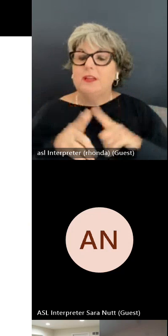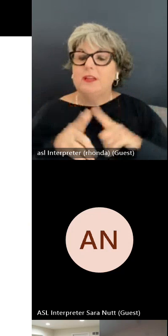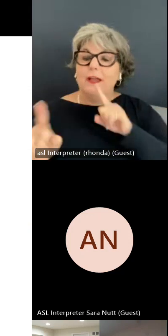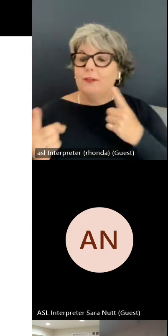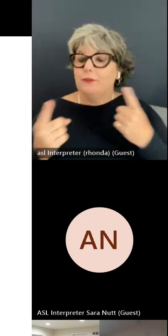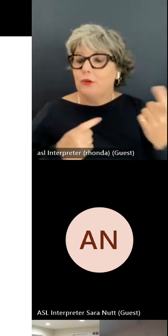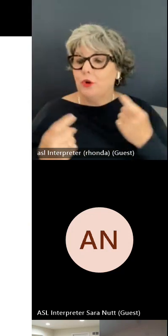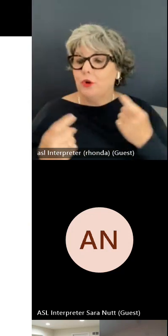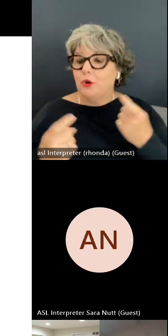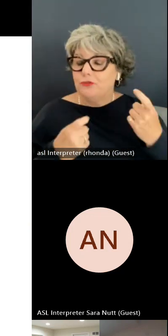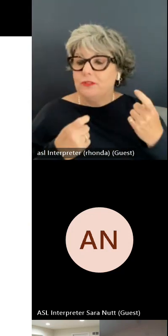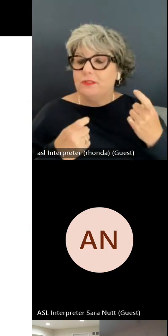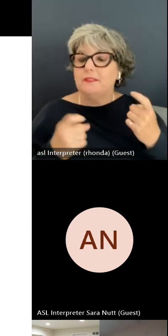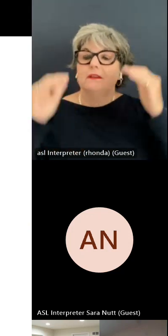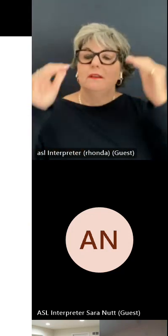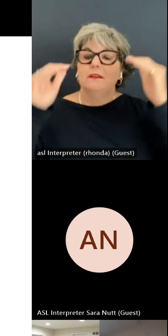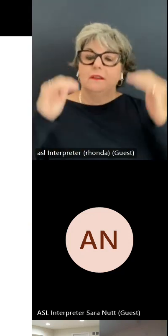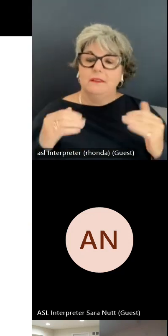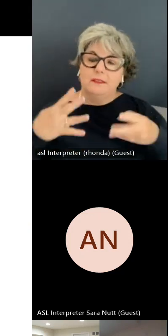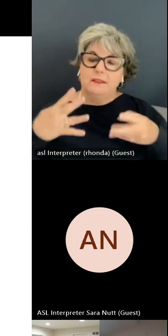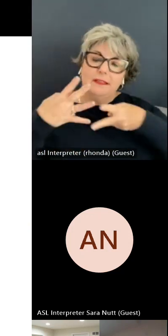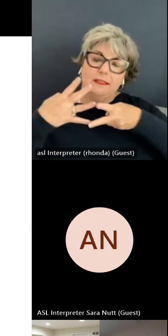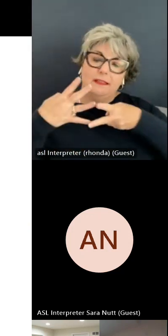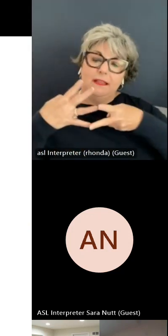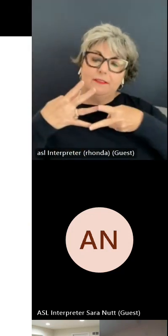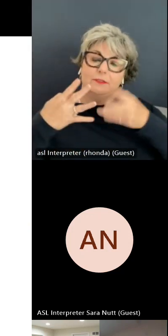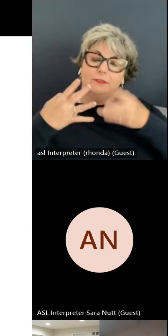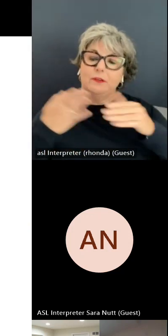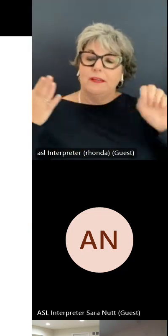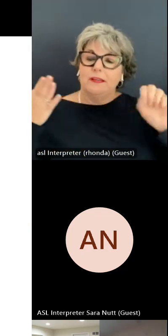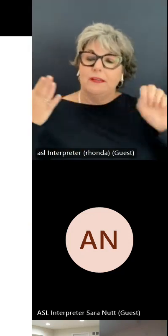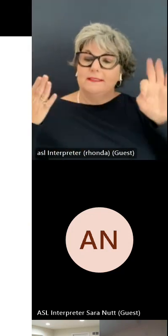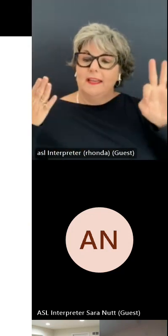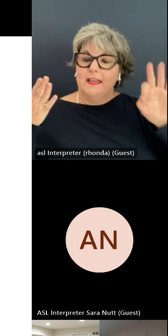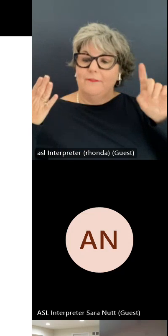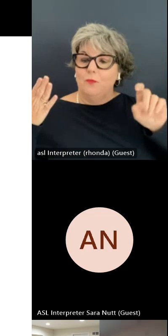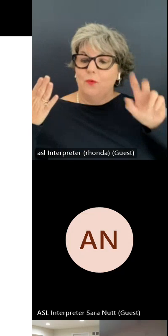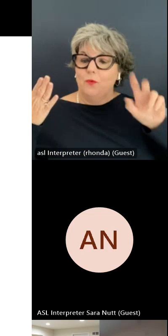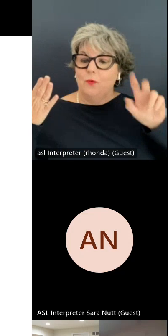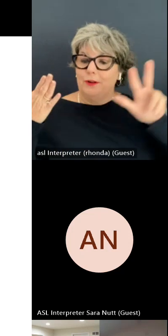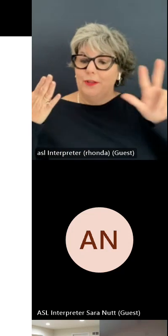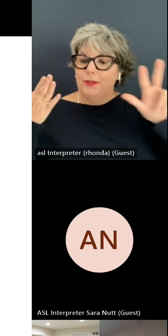questions, and then we'll move on to the last two sections of the SF-133.